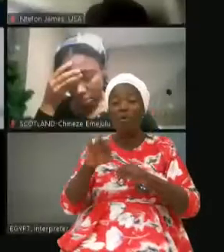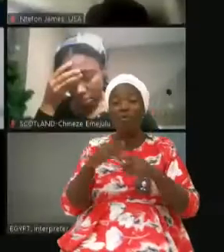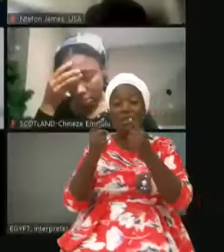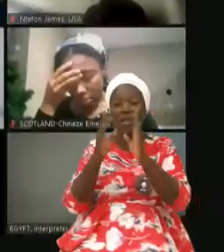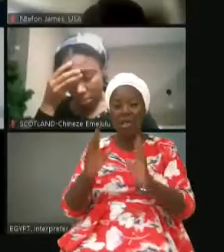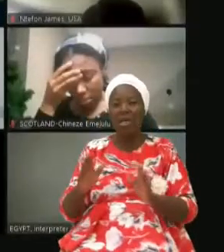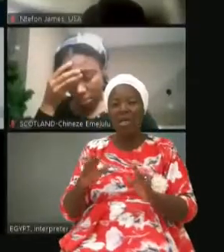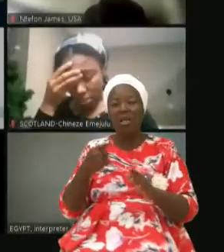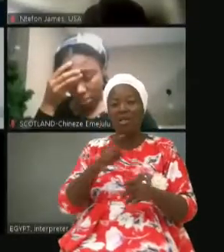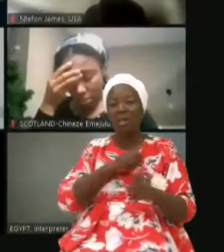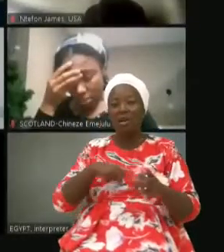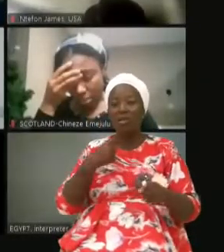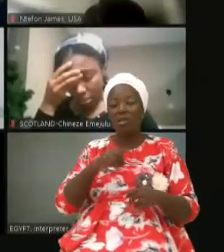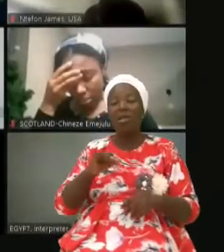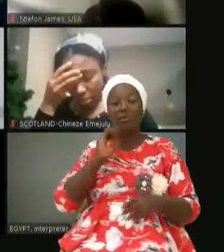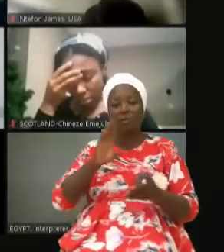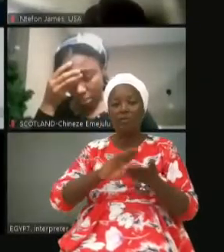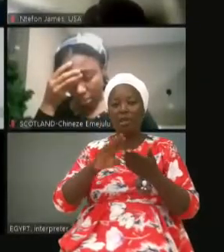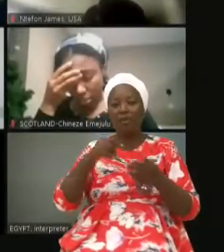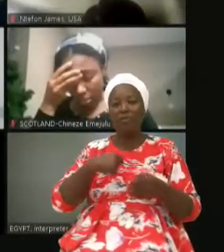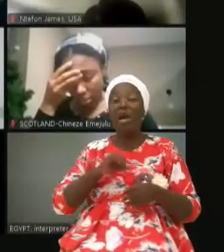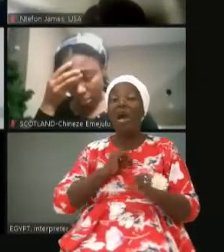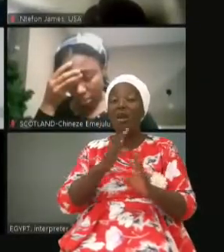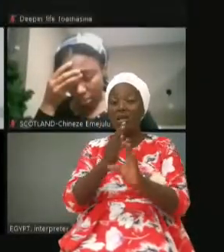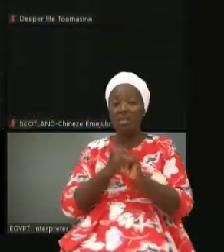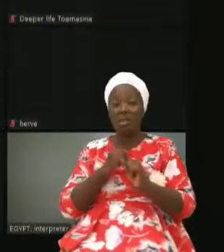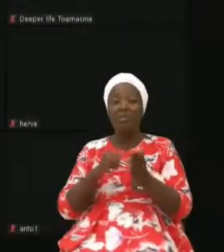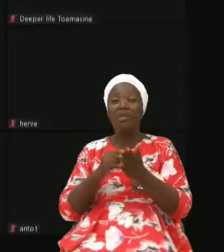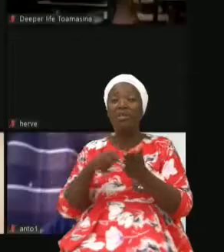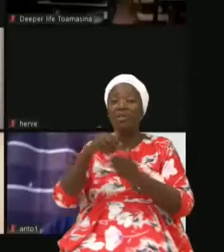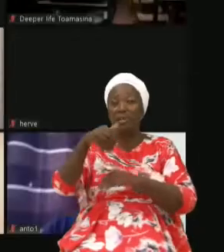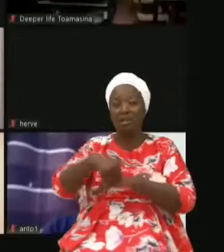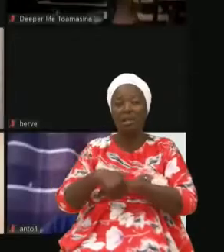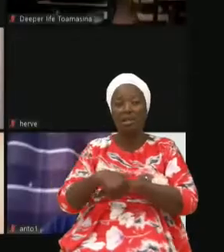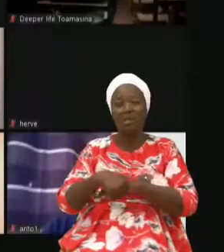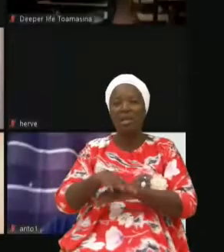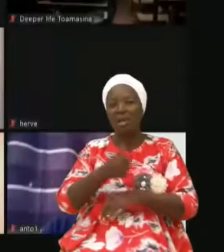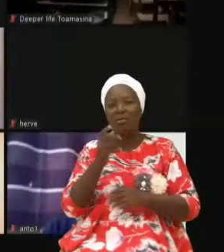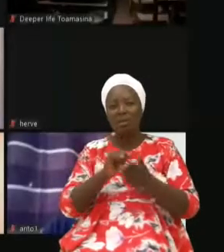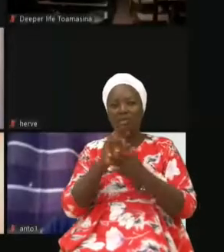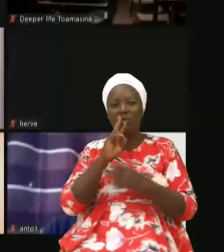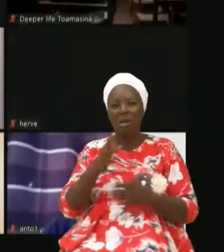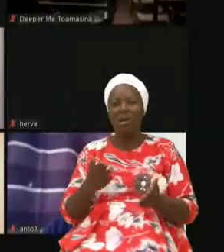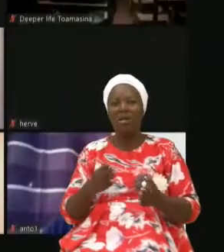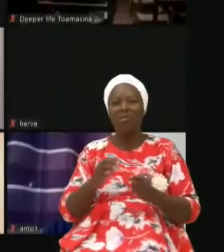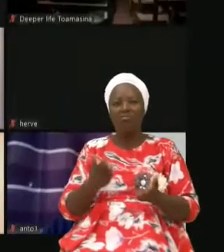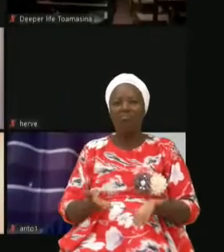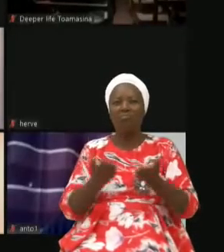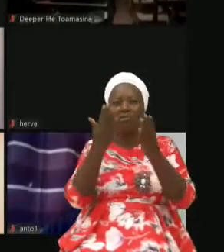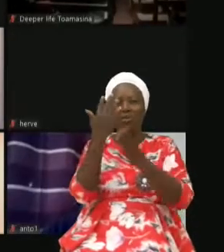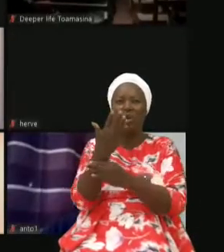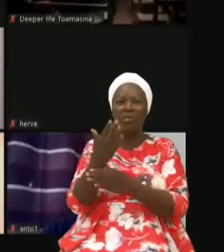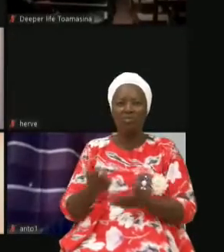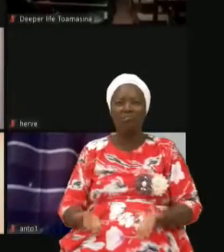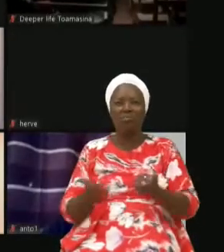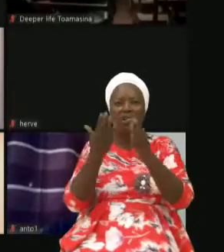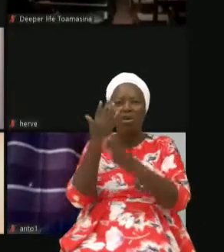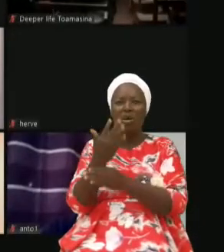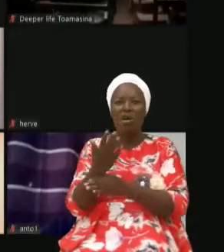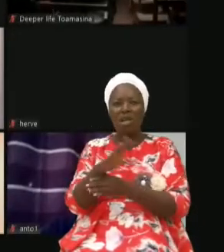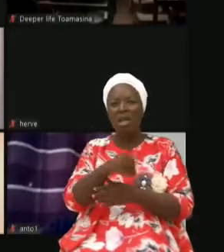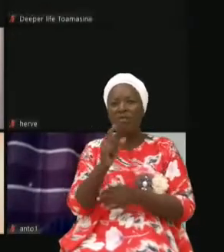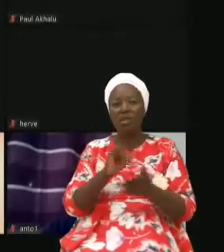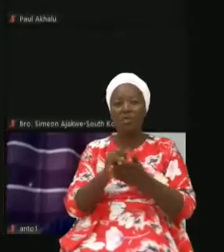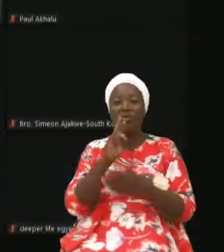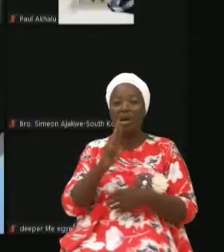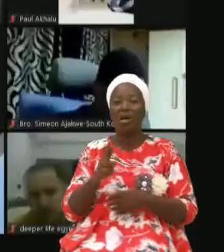most terrible of sinners, the Lord says, He'll forgive me. I receive that tonight. Anywhere you are, raise